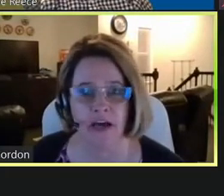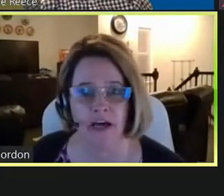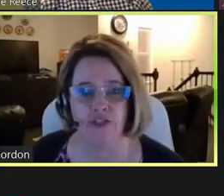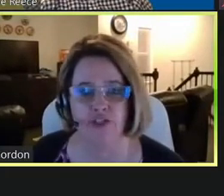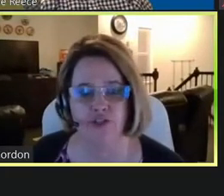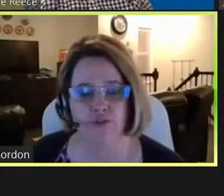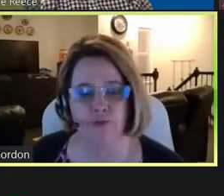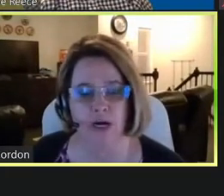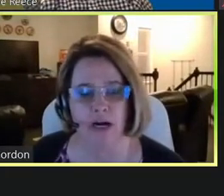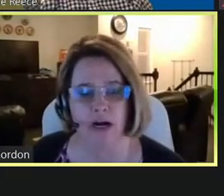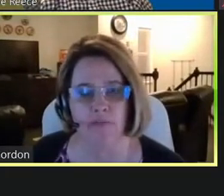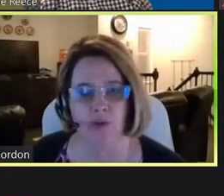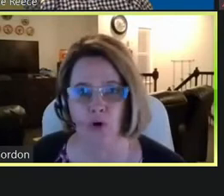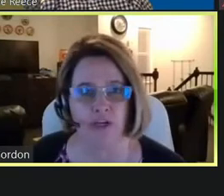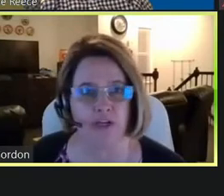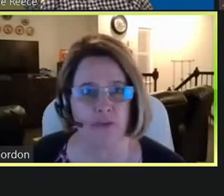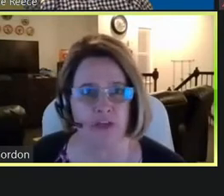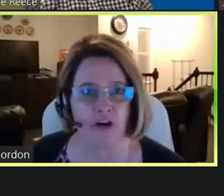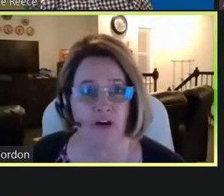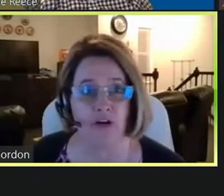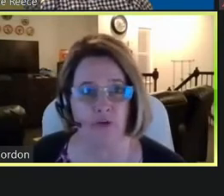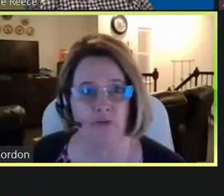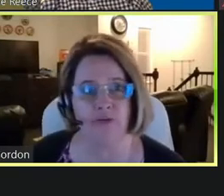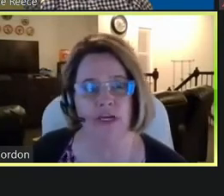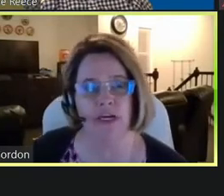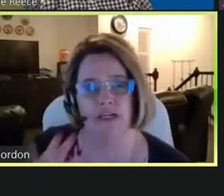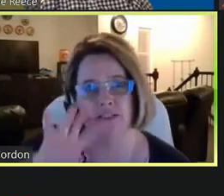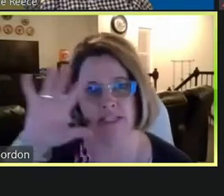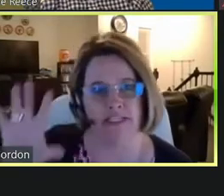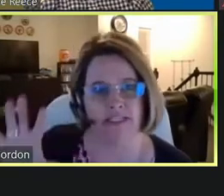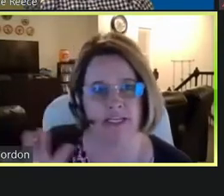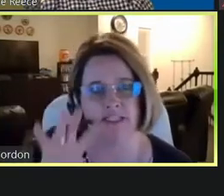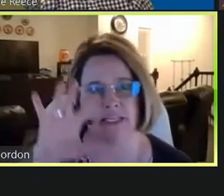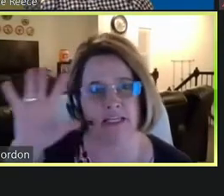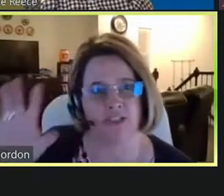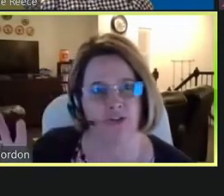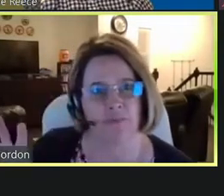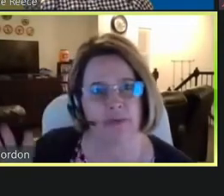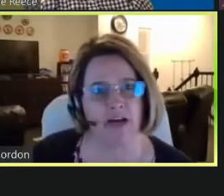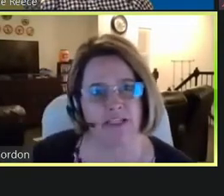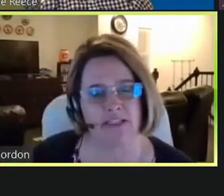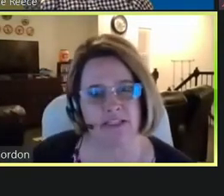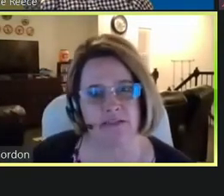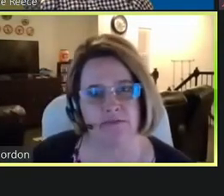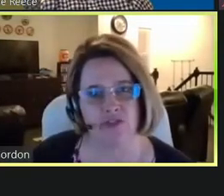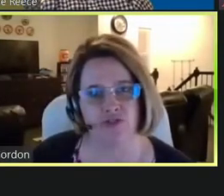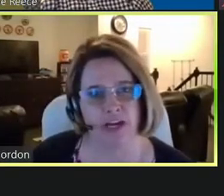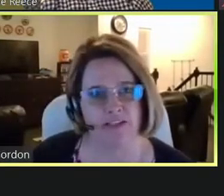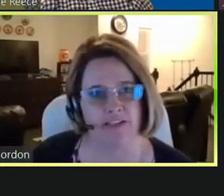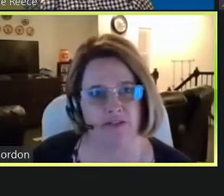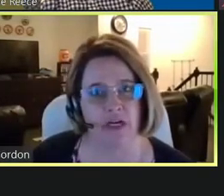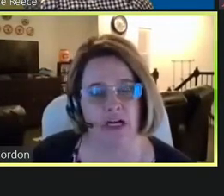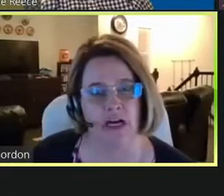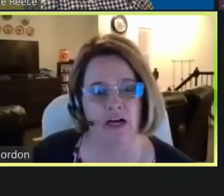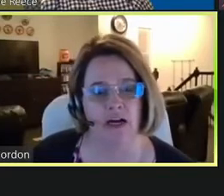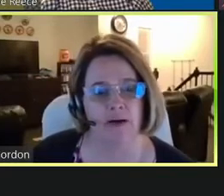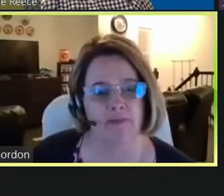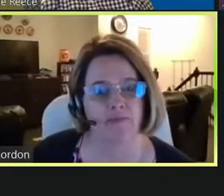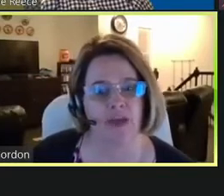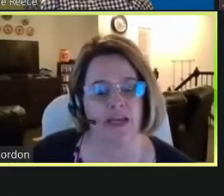eligibility to working within our own DSS and Durham County system to try to